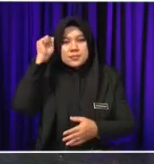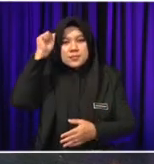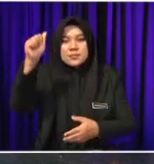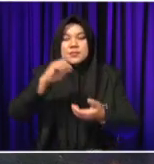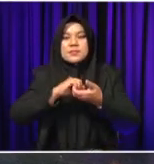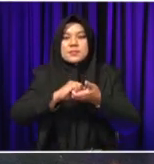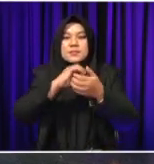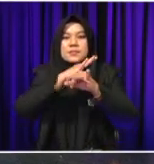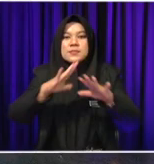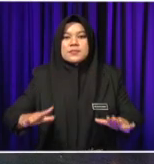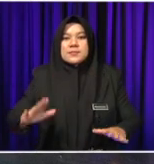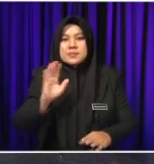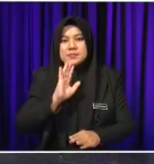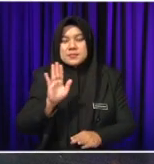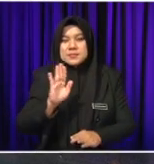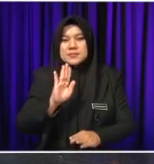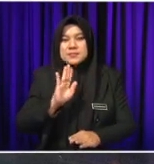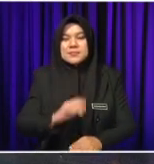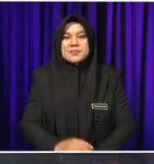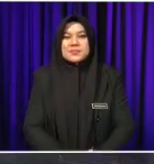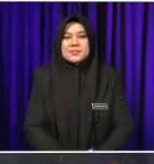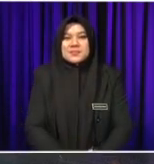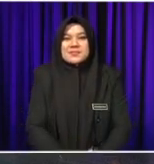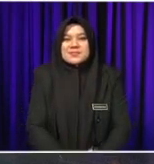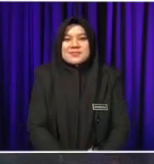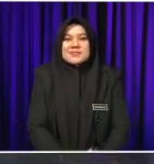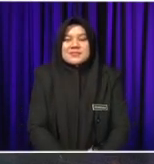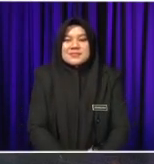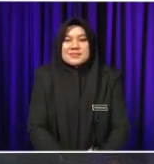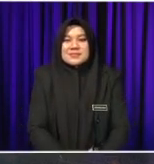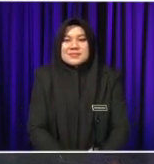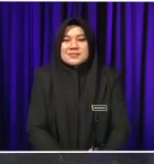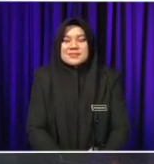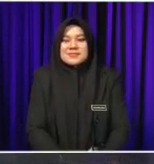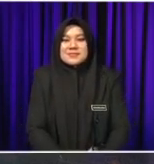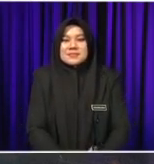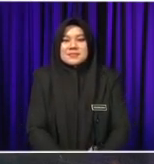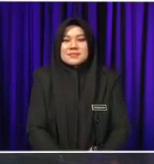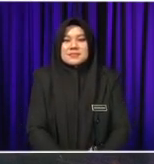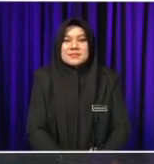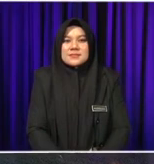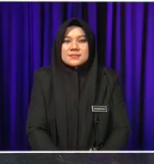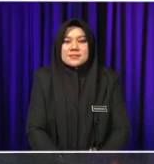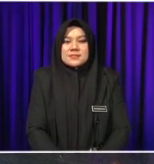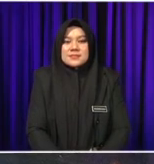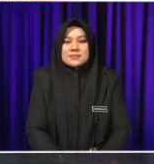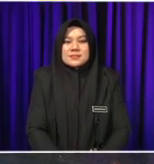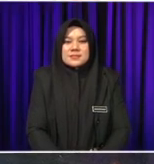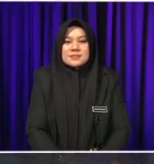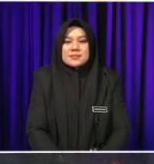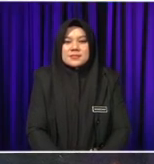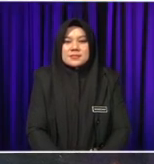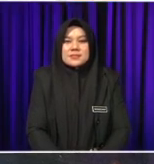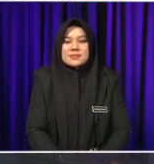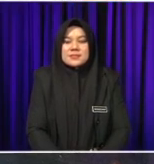salam sejahtera. Bye. All right. Teacher, let's go. Okay, now you throw, let me throw this. Okay.